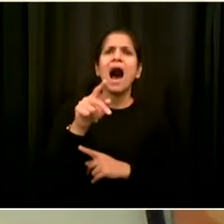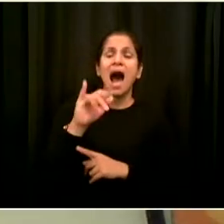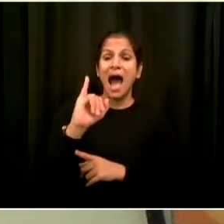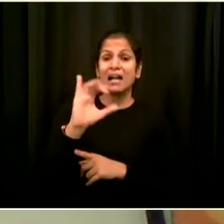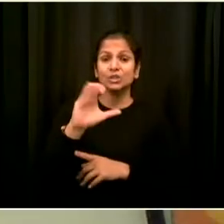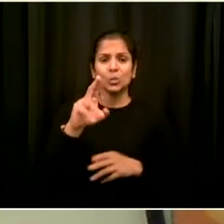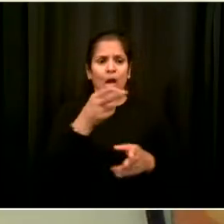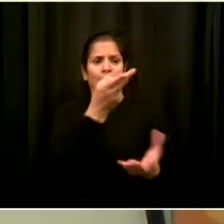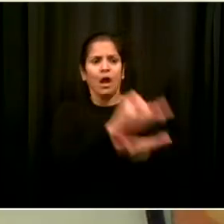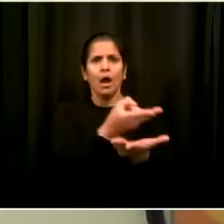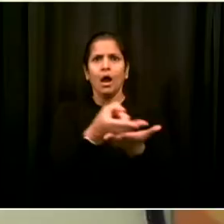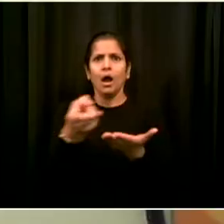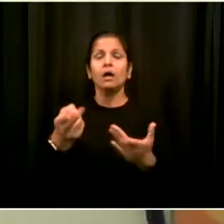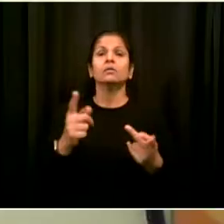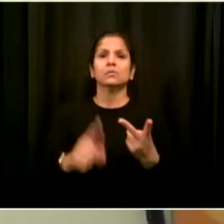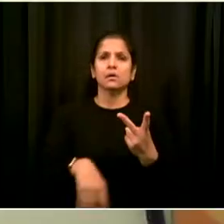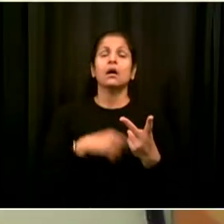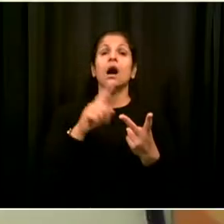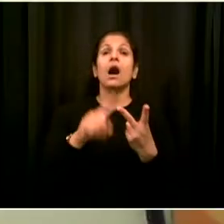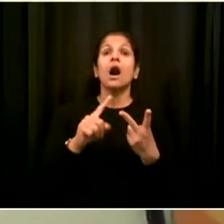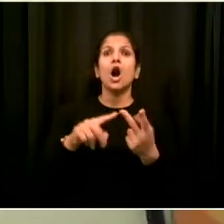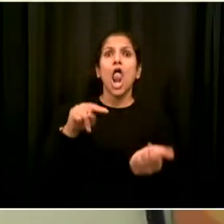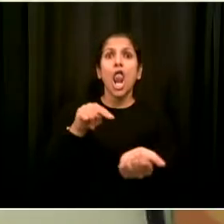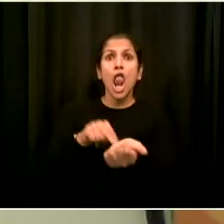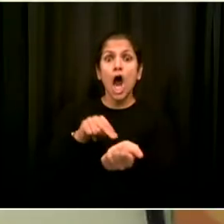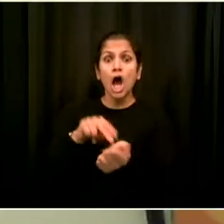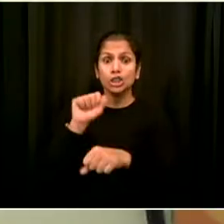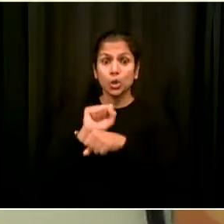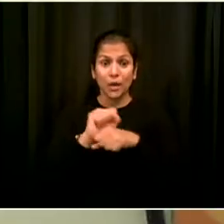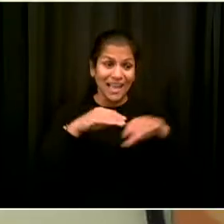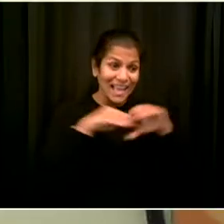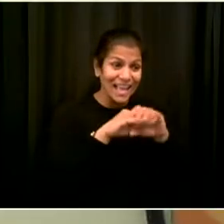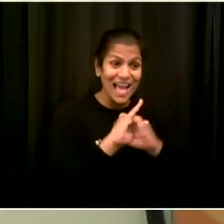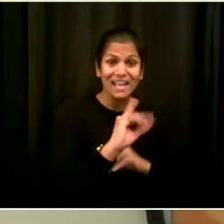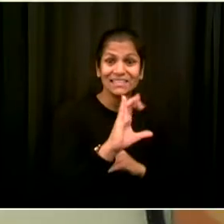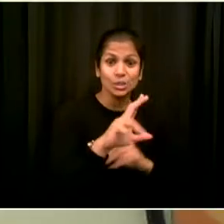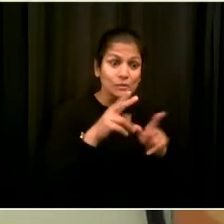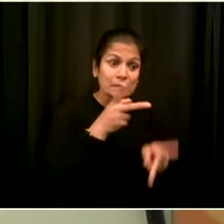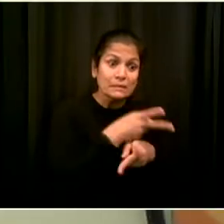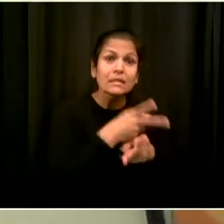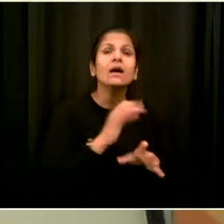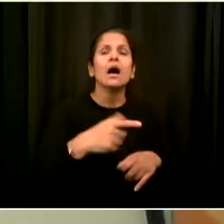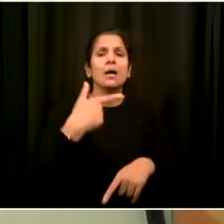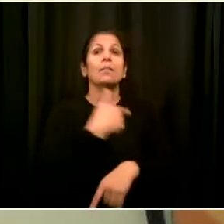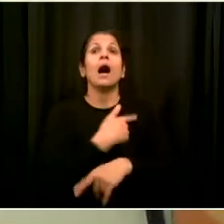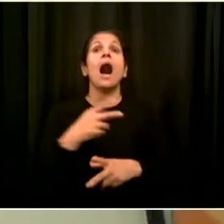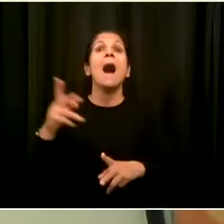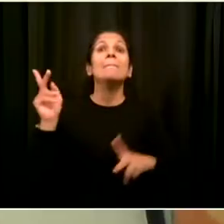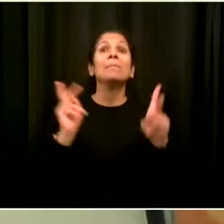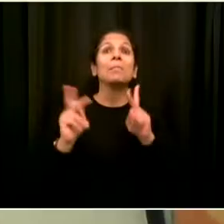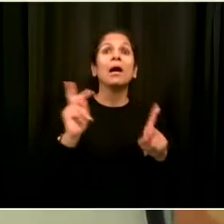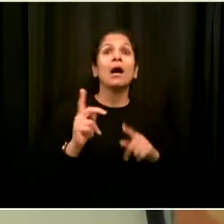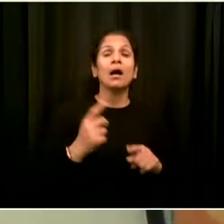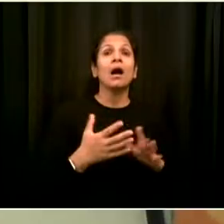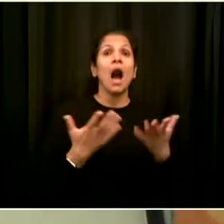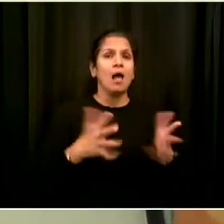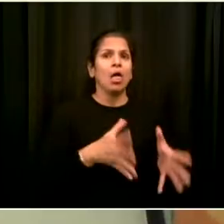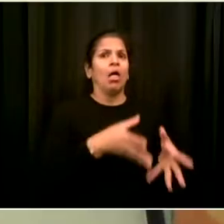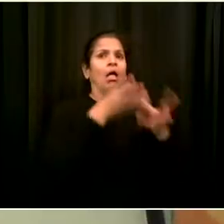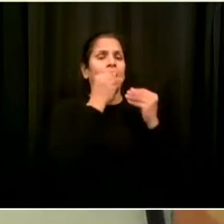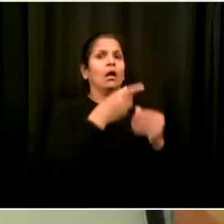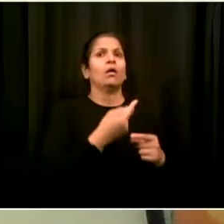highest risk of infection, and we'll work our way down till we've vaccinated all of the people